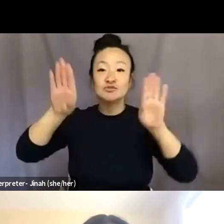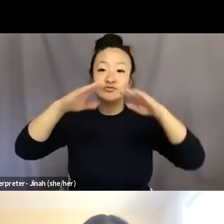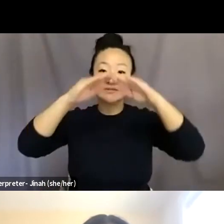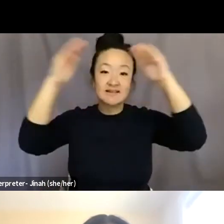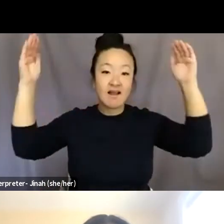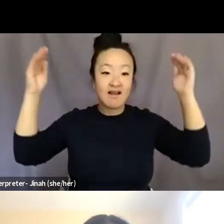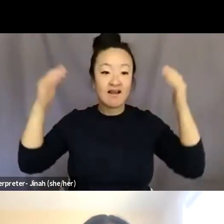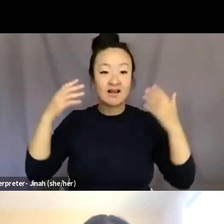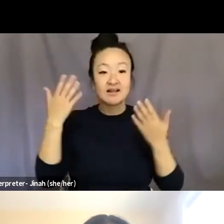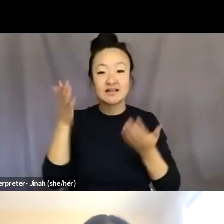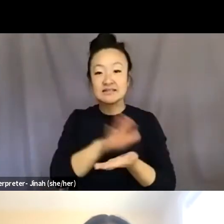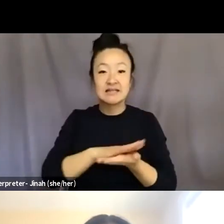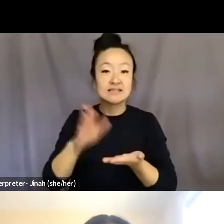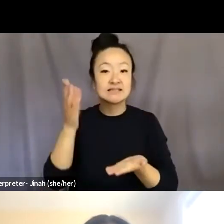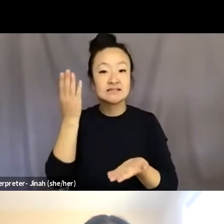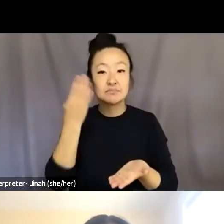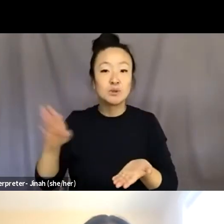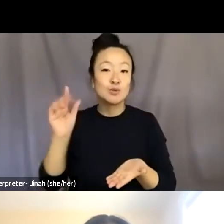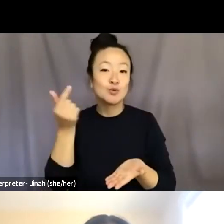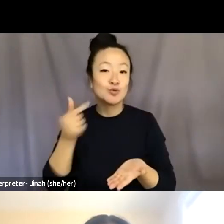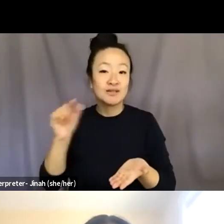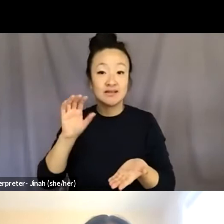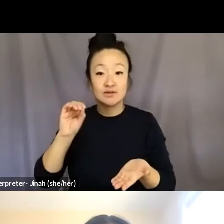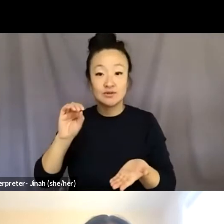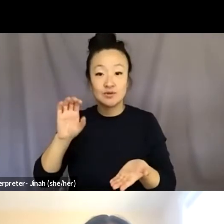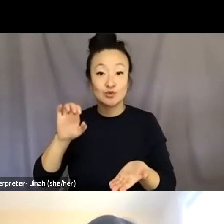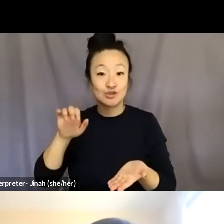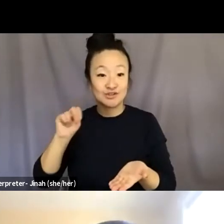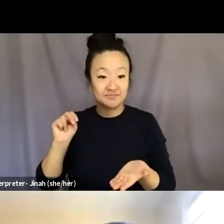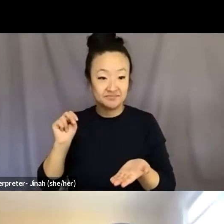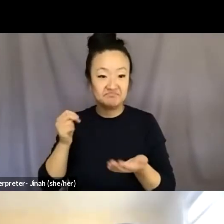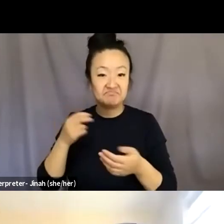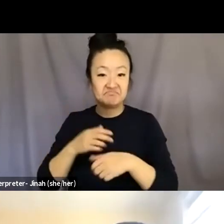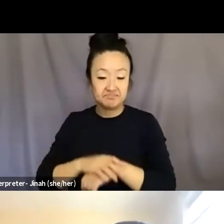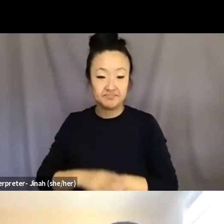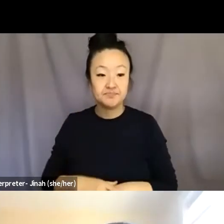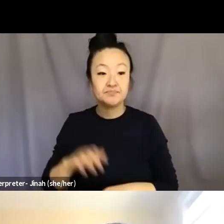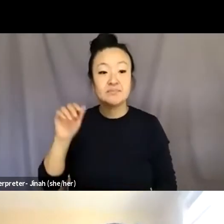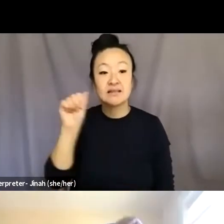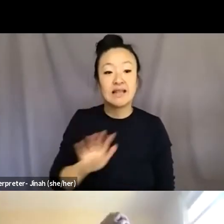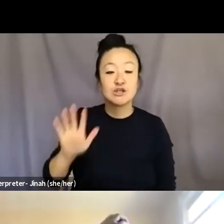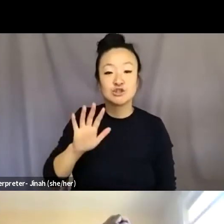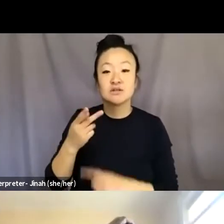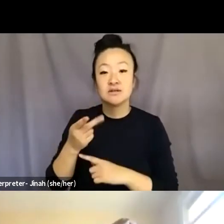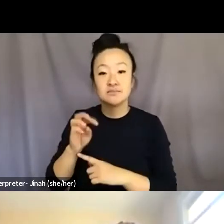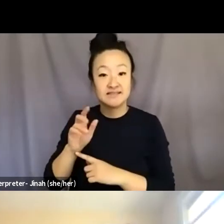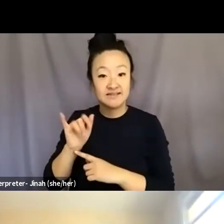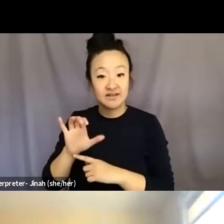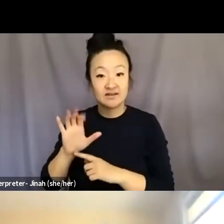nice blue greenish ocean. Asia Pacific Culture Center